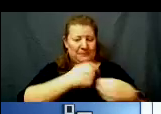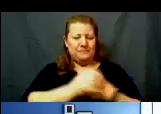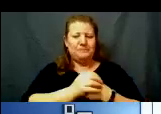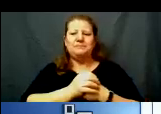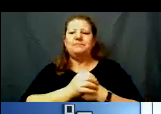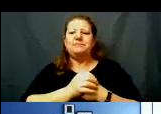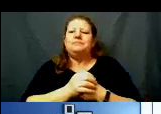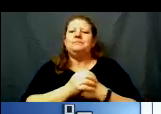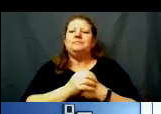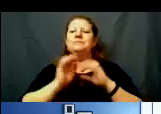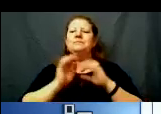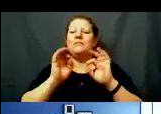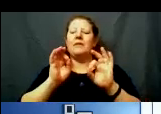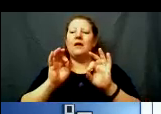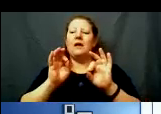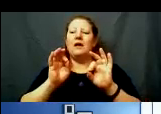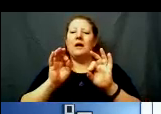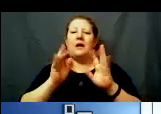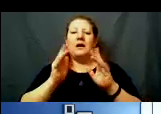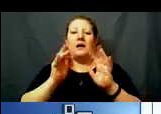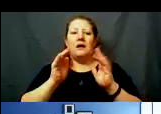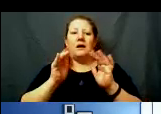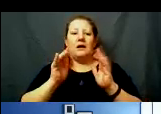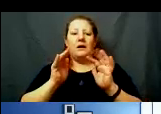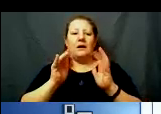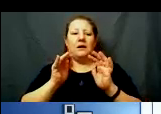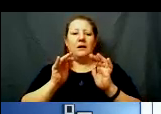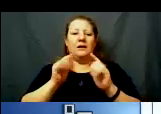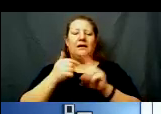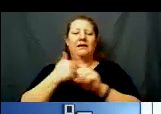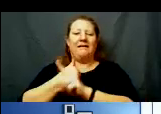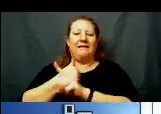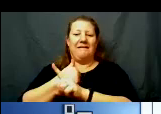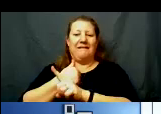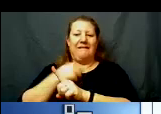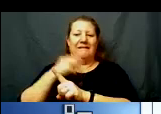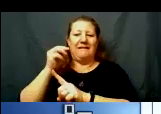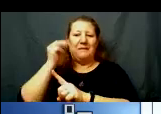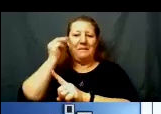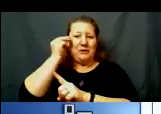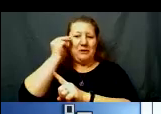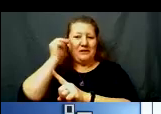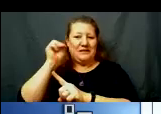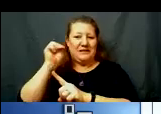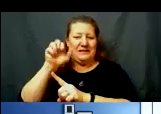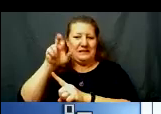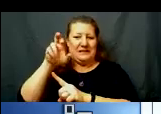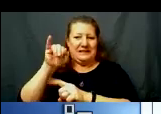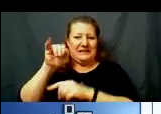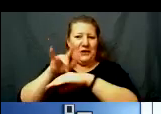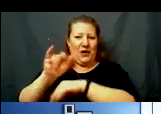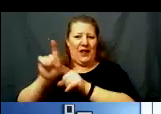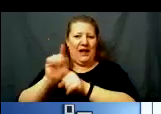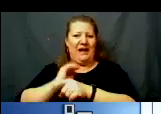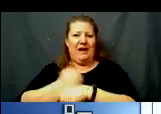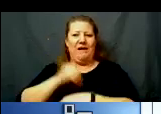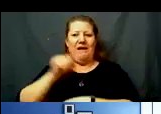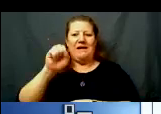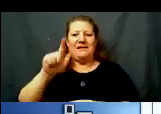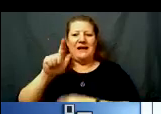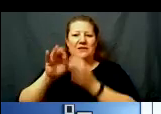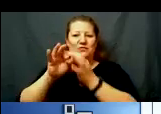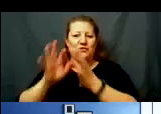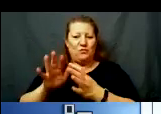And we have Marcy Early this evening with us as our ASL